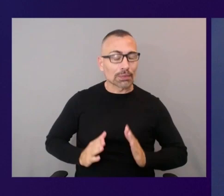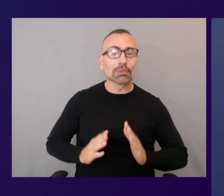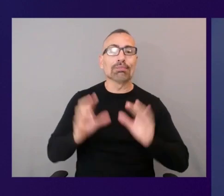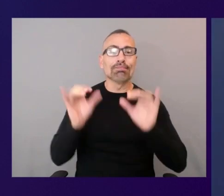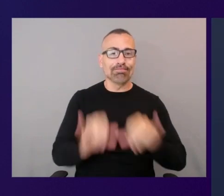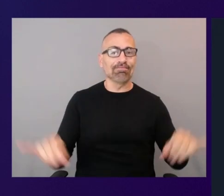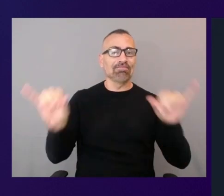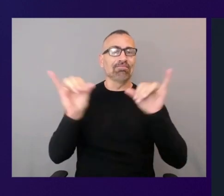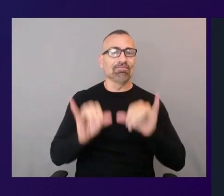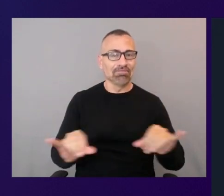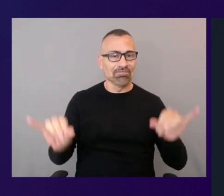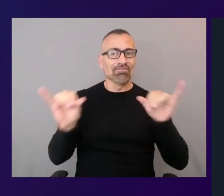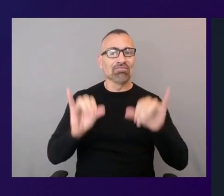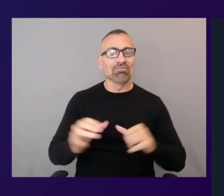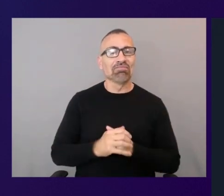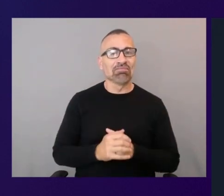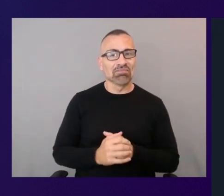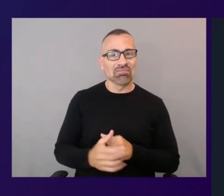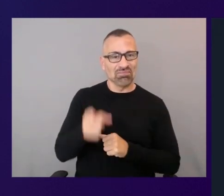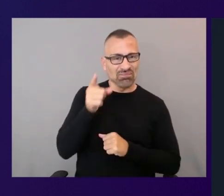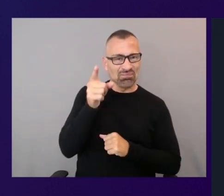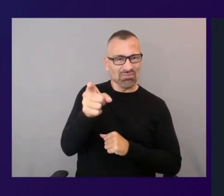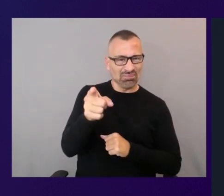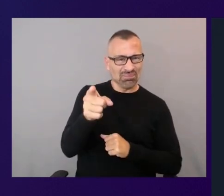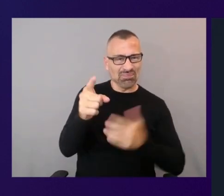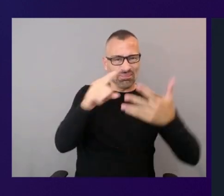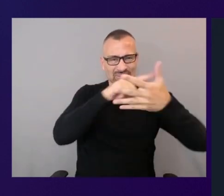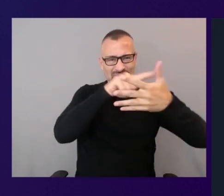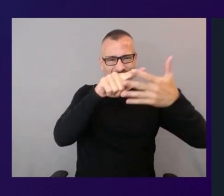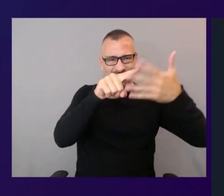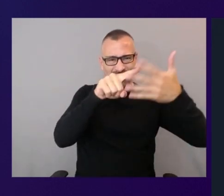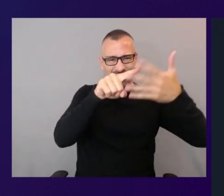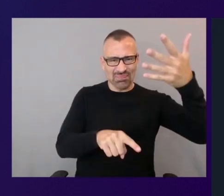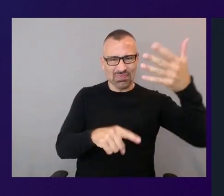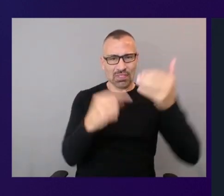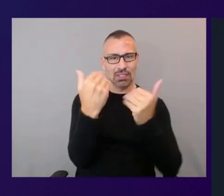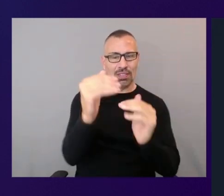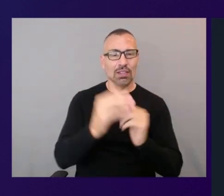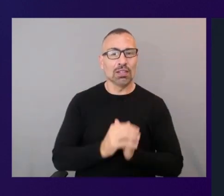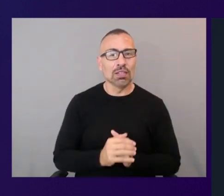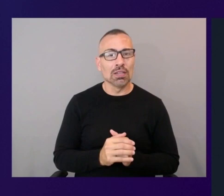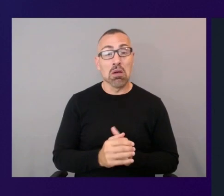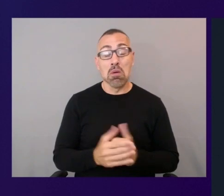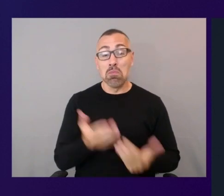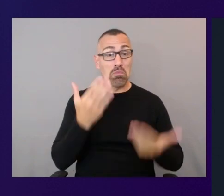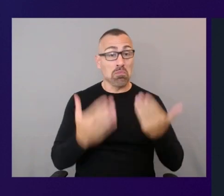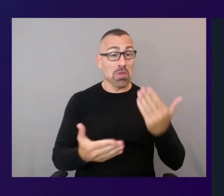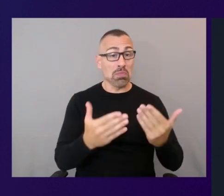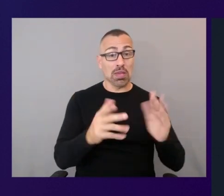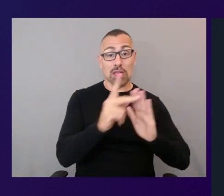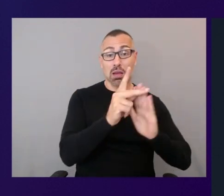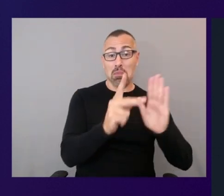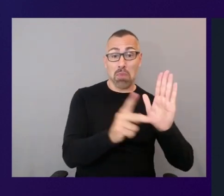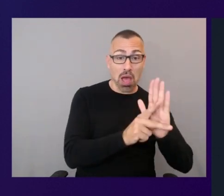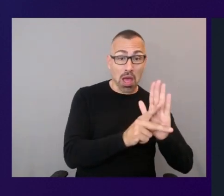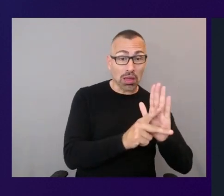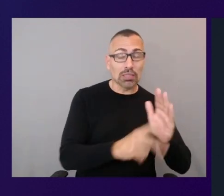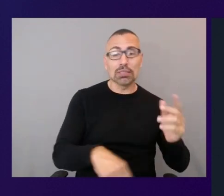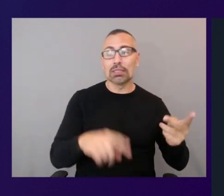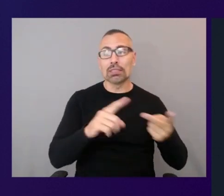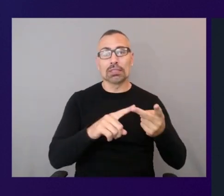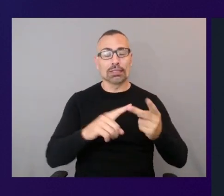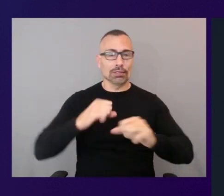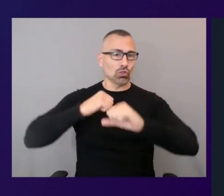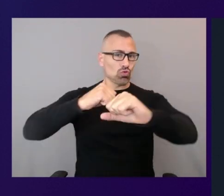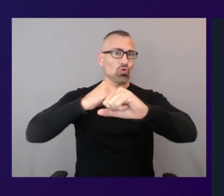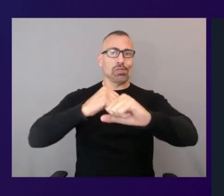led to, some form of constraint. Whether it's an office policy, security is top of mind for just about every